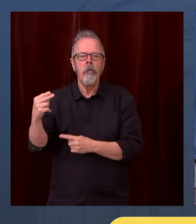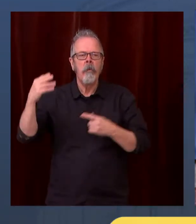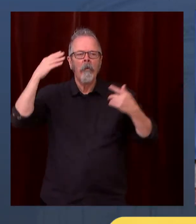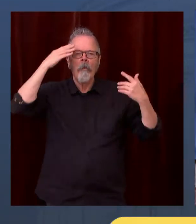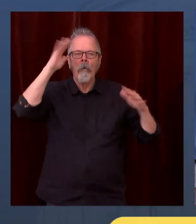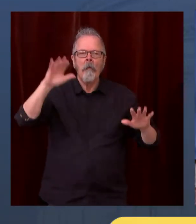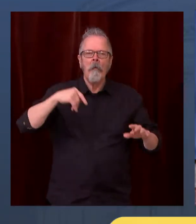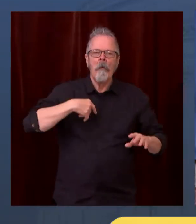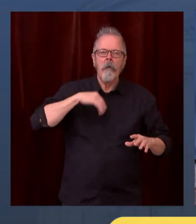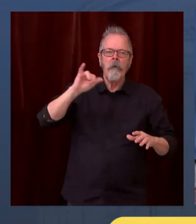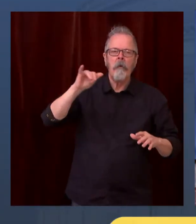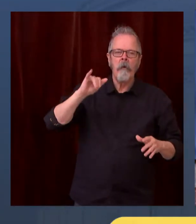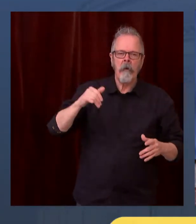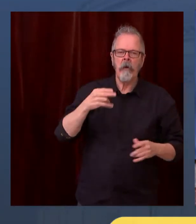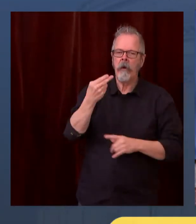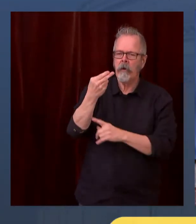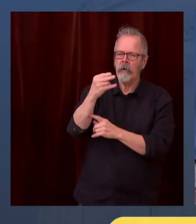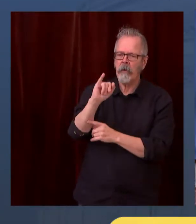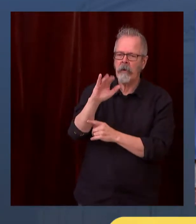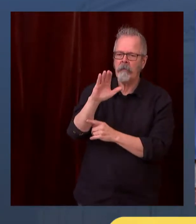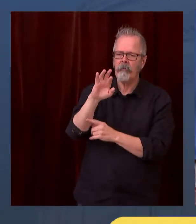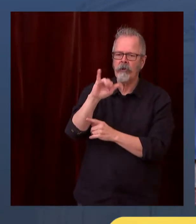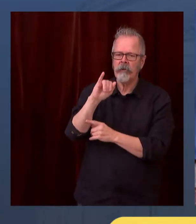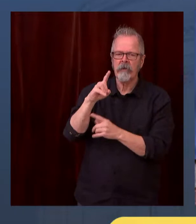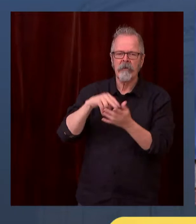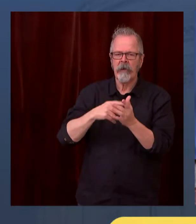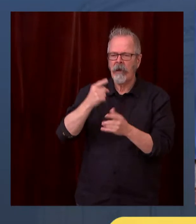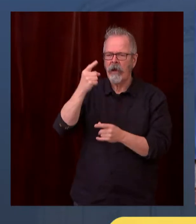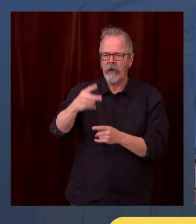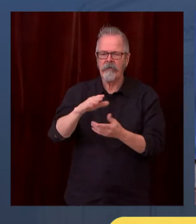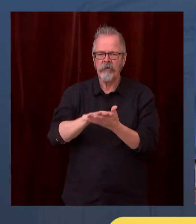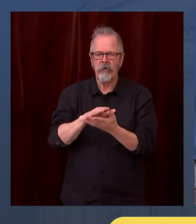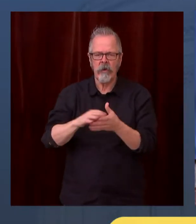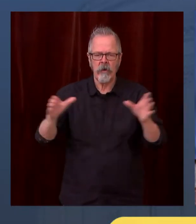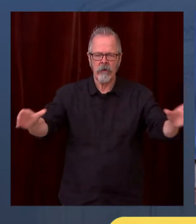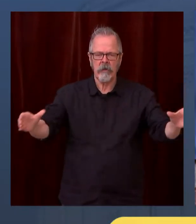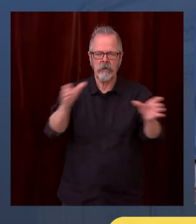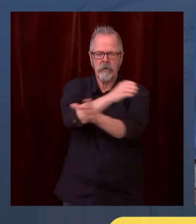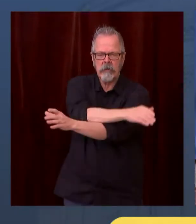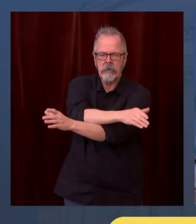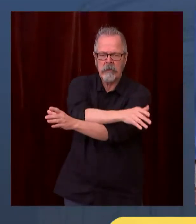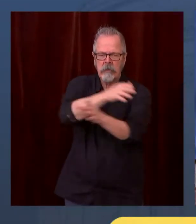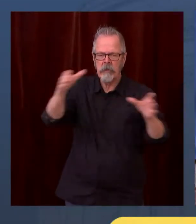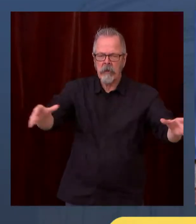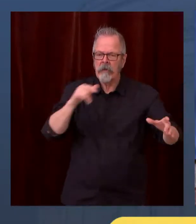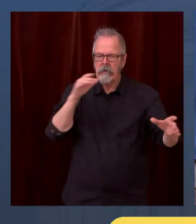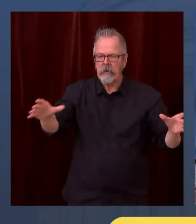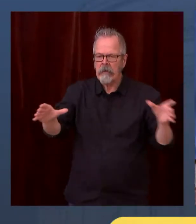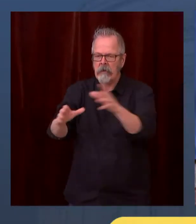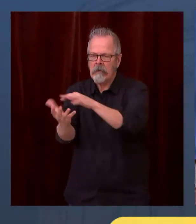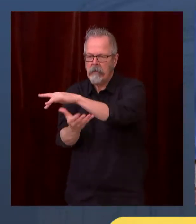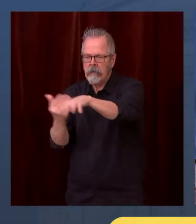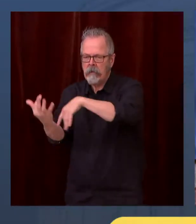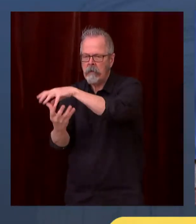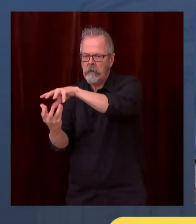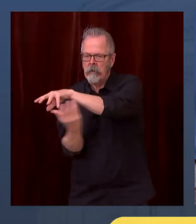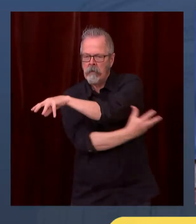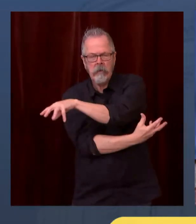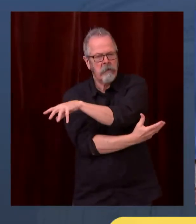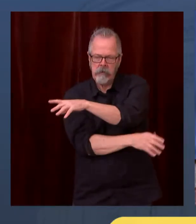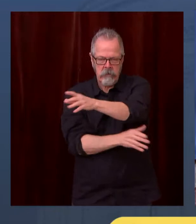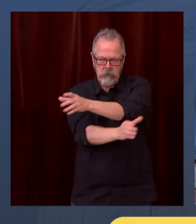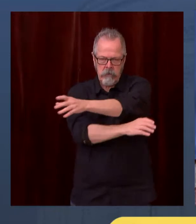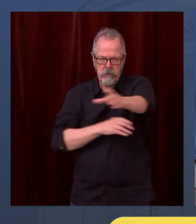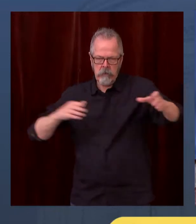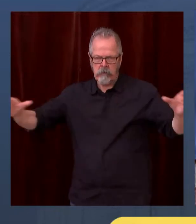meaning you have sort of half students at one time or another, so you have half as many students in the school, you really can spread out. You can